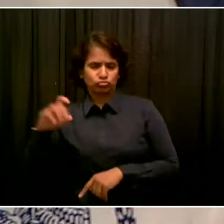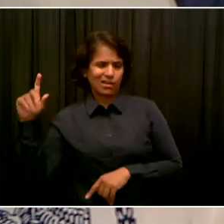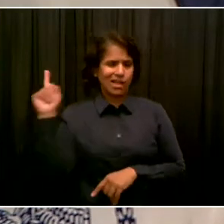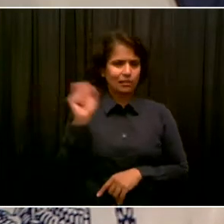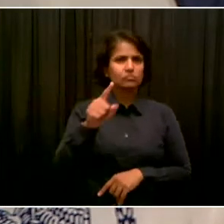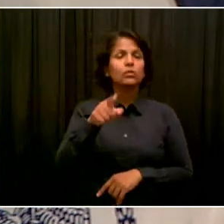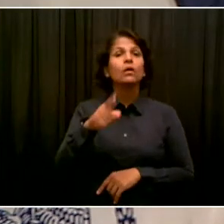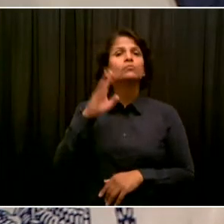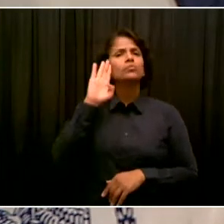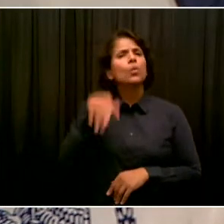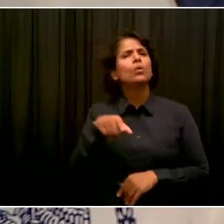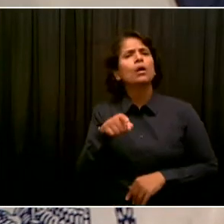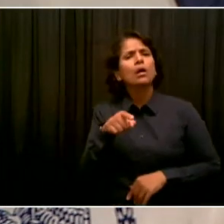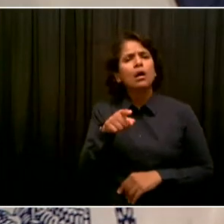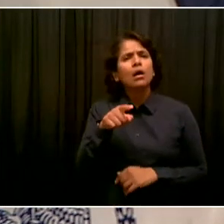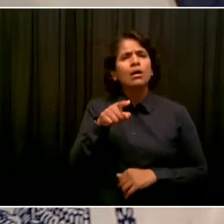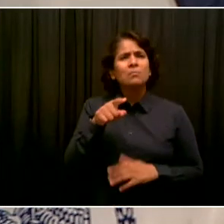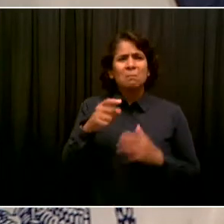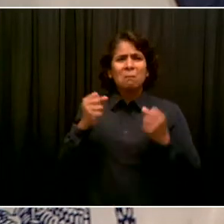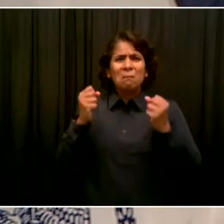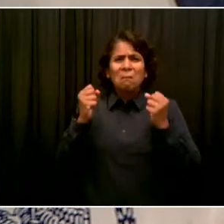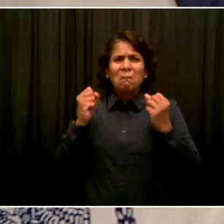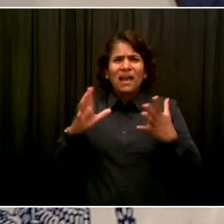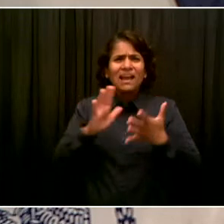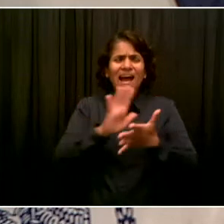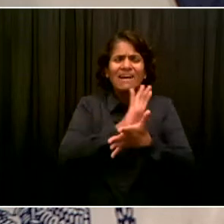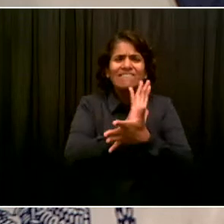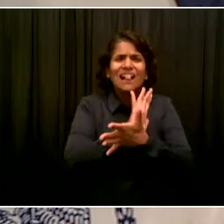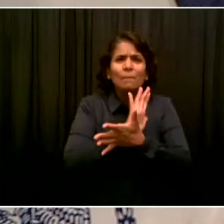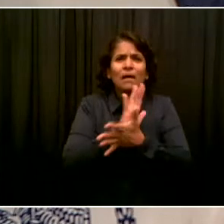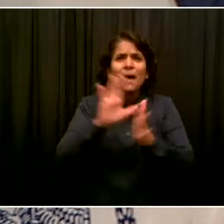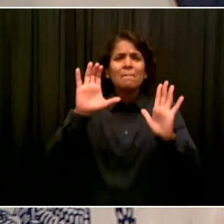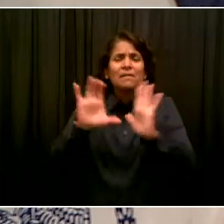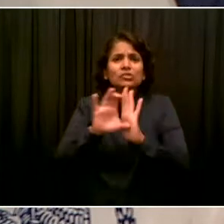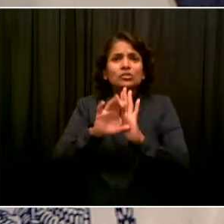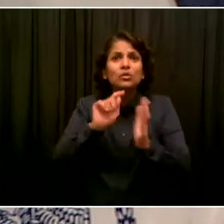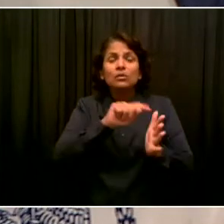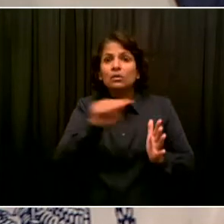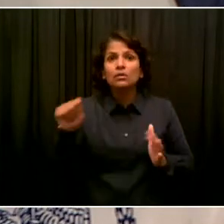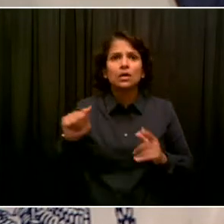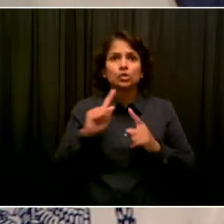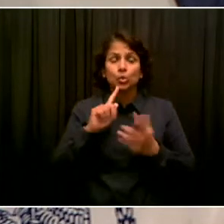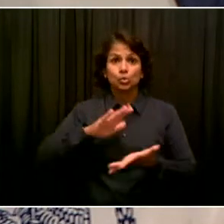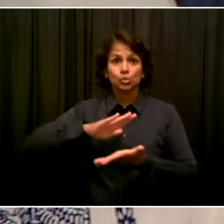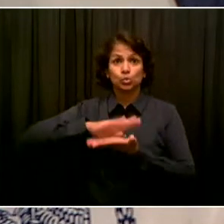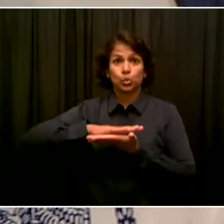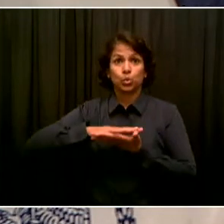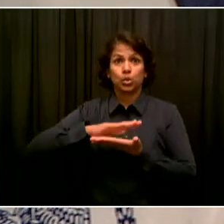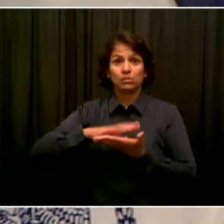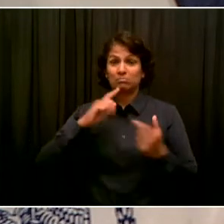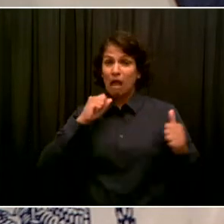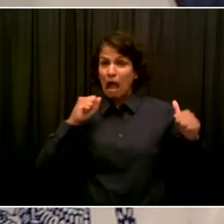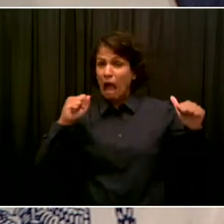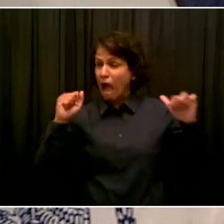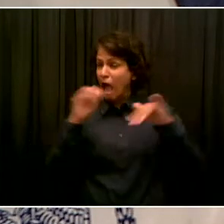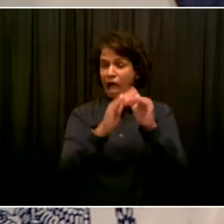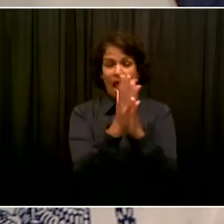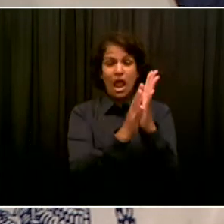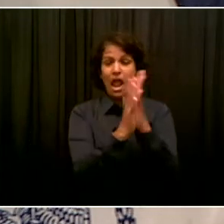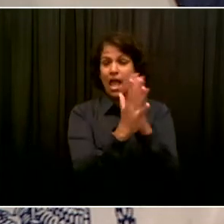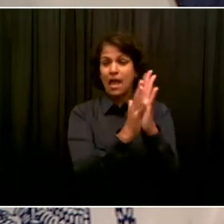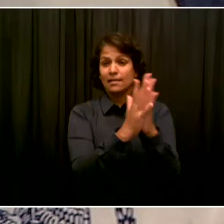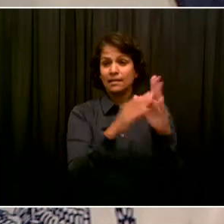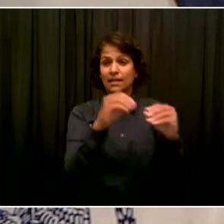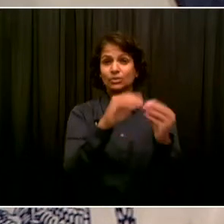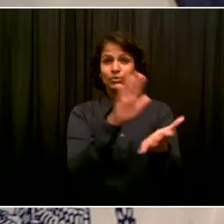of overcrowded schools across the city, images that show no social distancing?